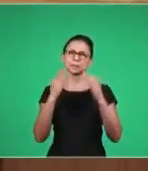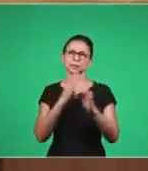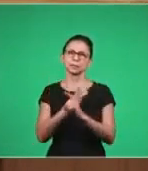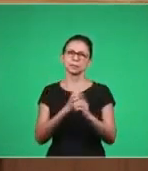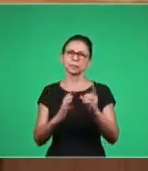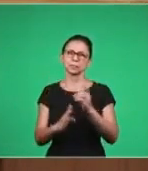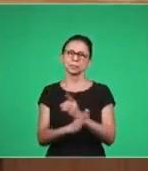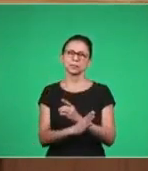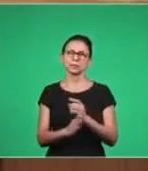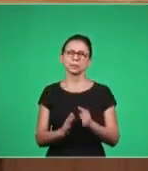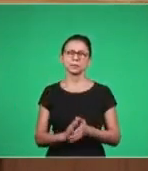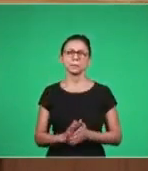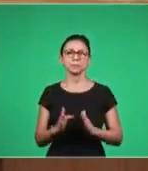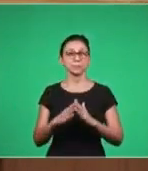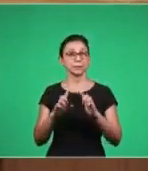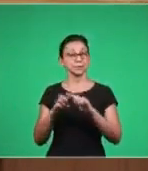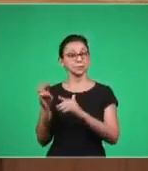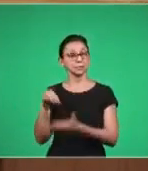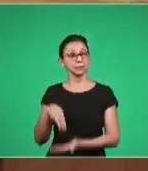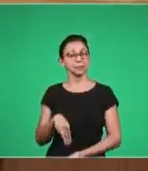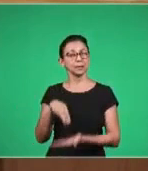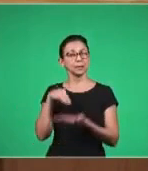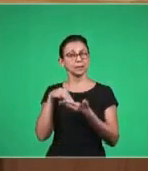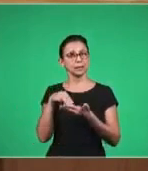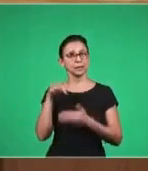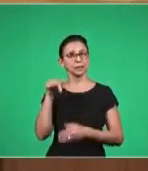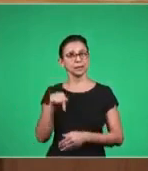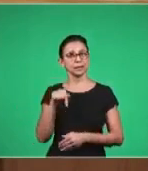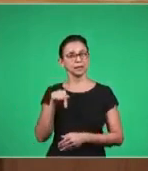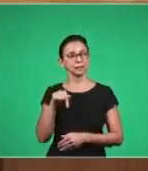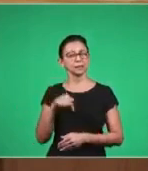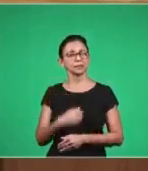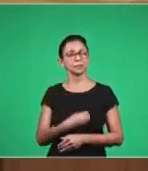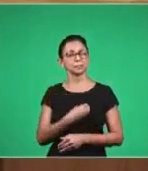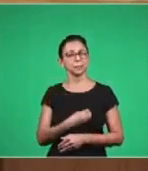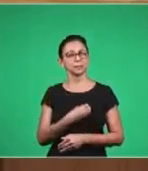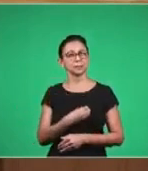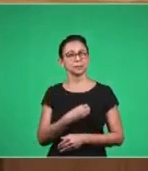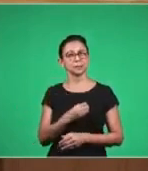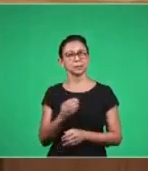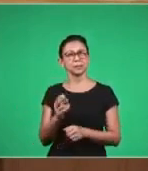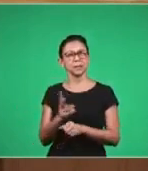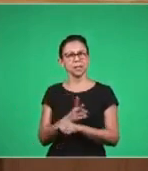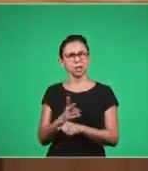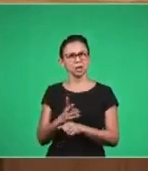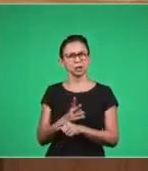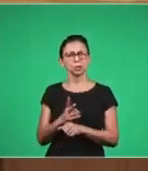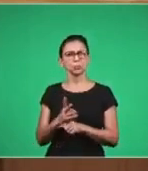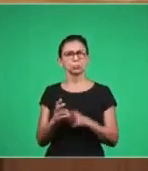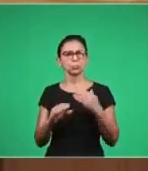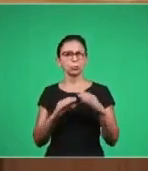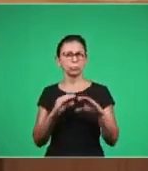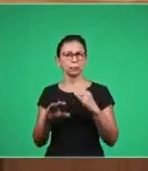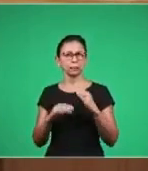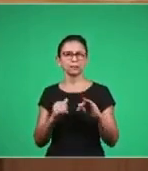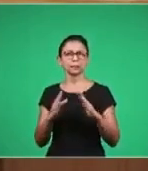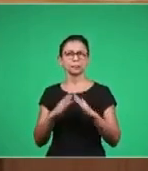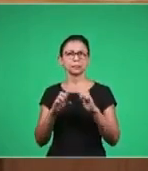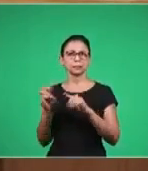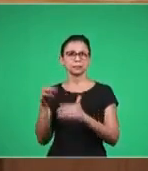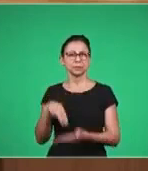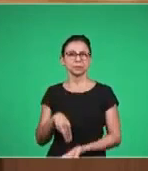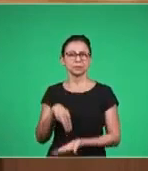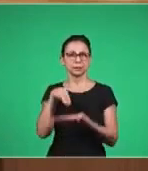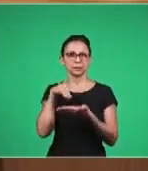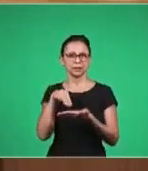transmitting this Sunday school for the Maranatha Christian Church from our Communication